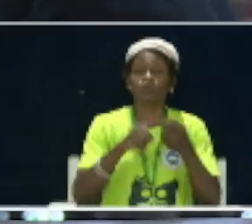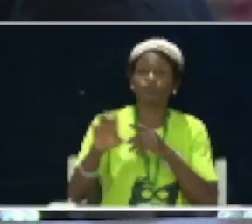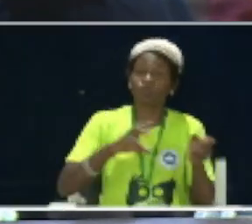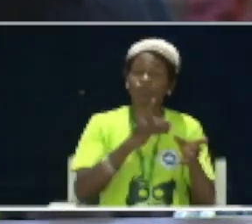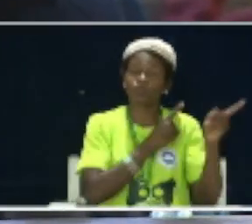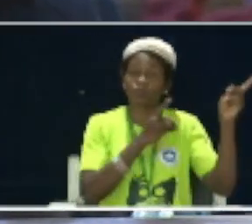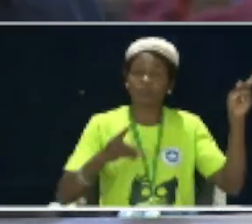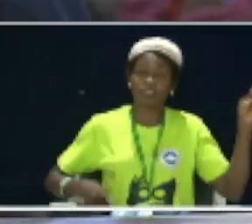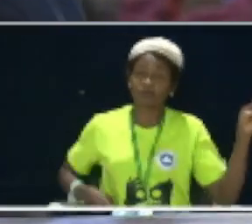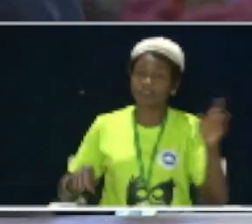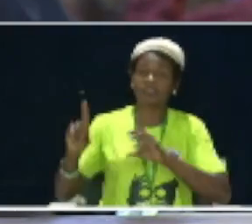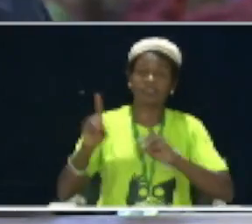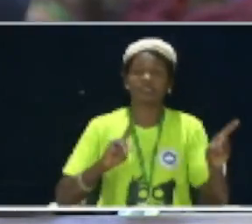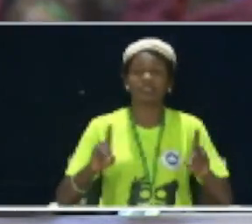did?